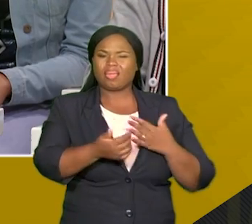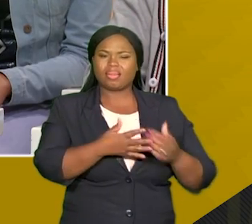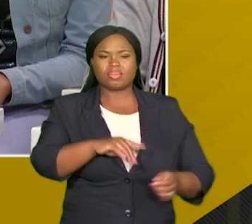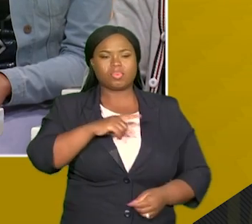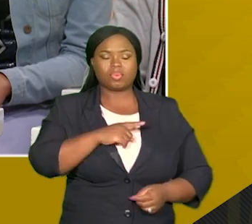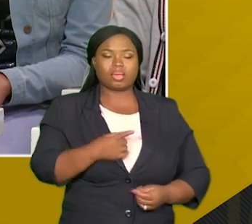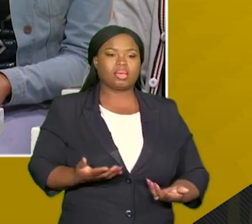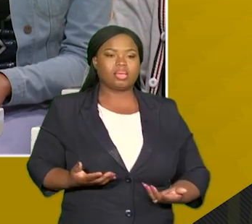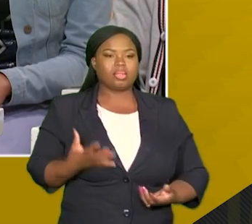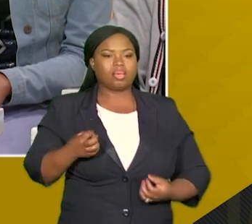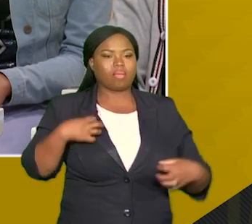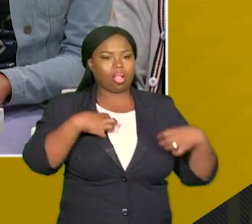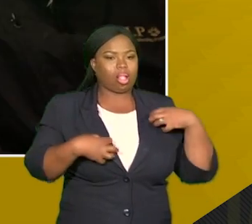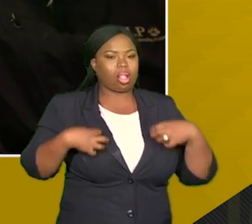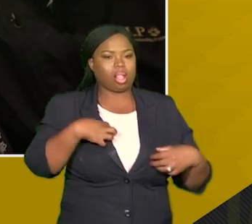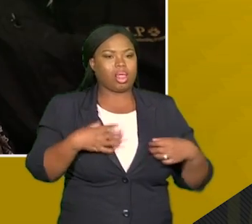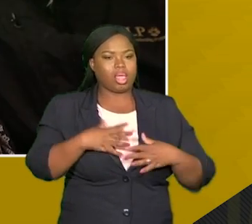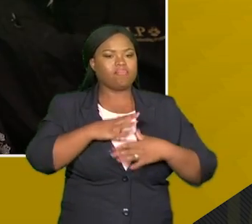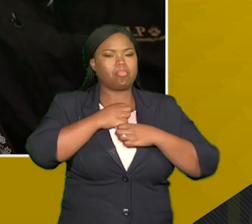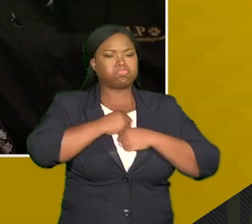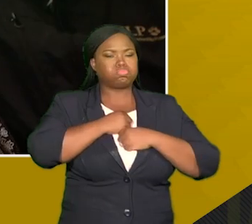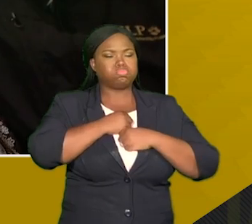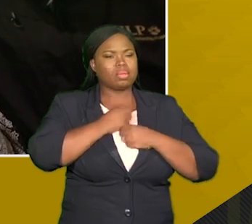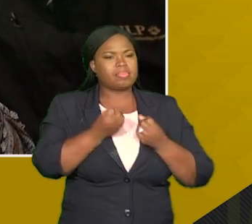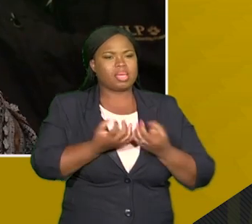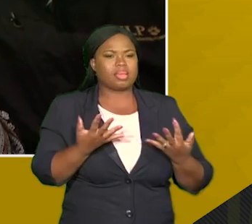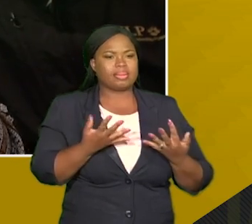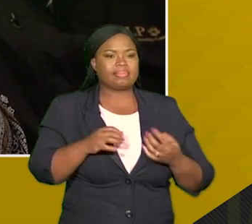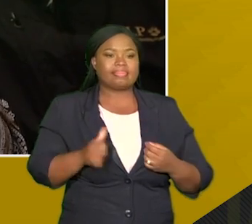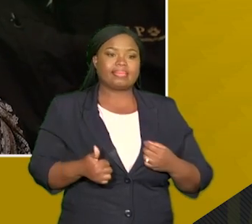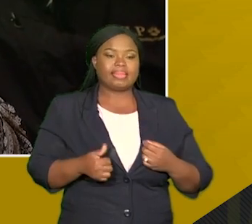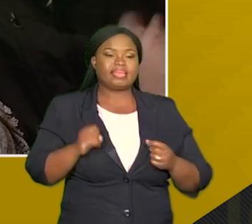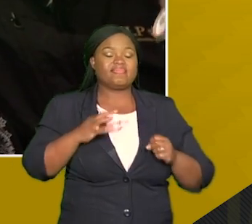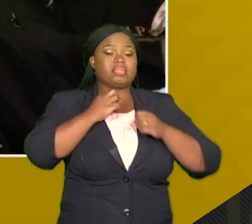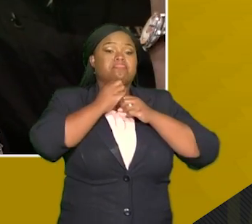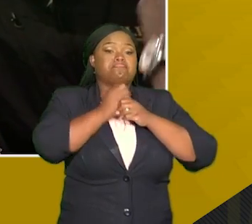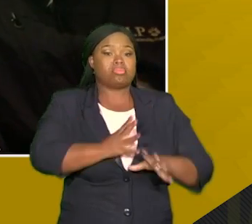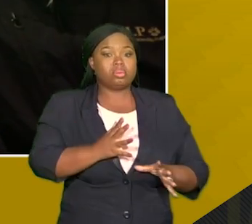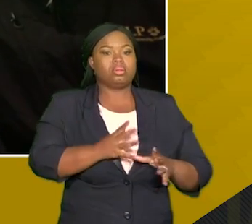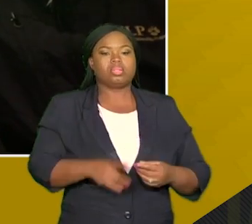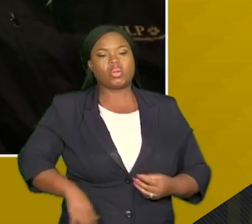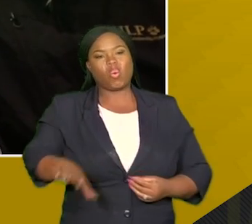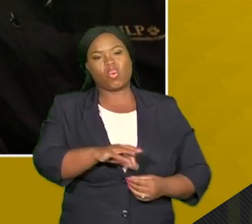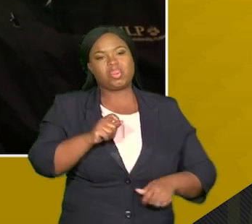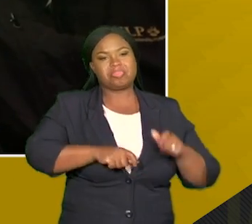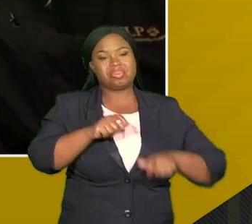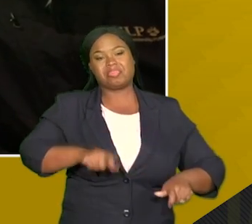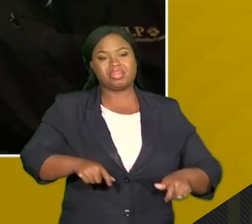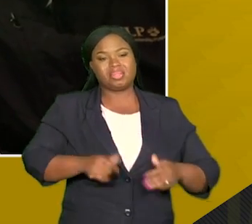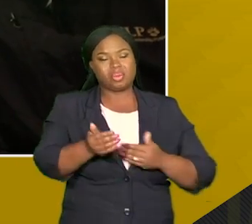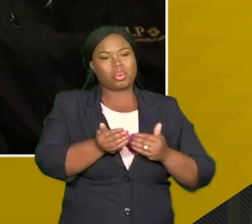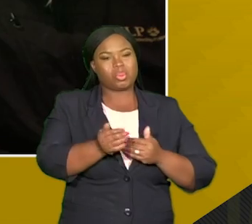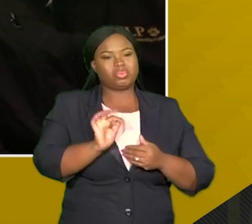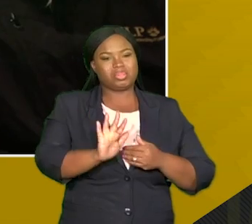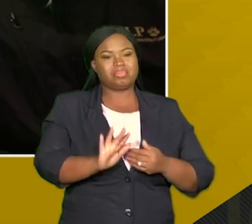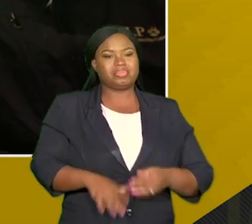eziningi ziyabahlupha. They bottle things up. And then bese once they explode, like wonke umuntu uba senkingeni, like all people,